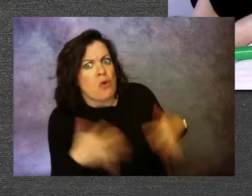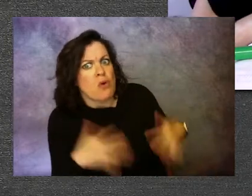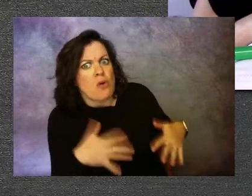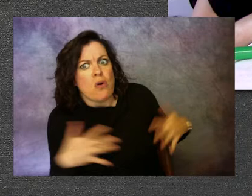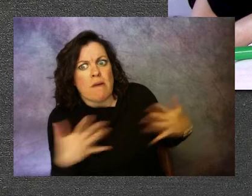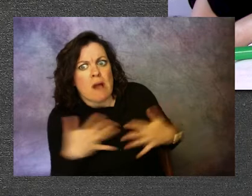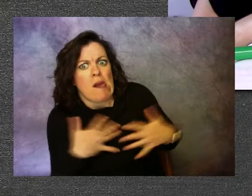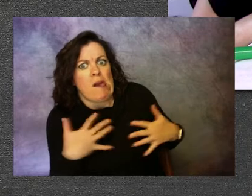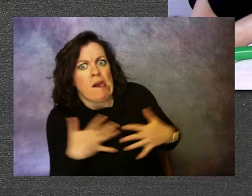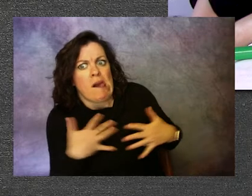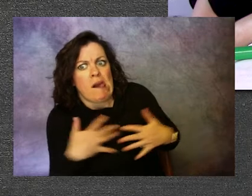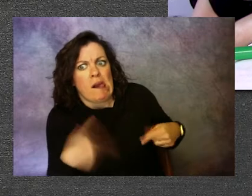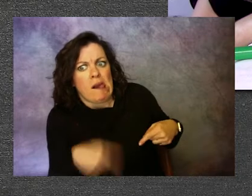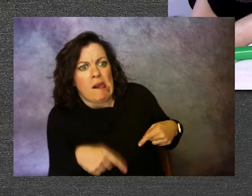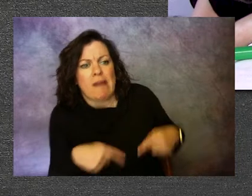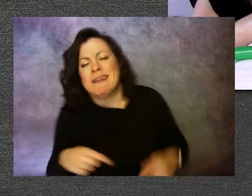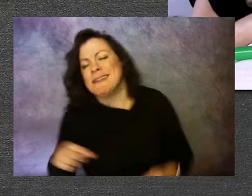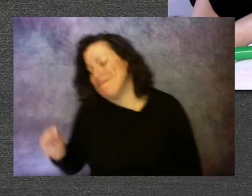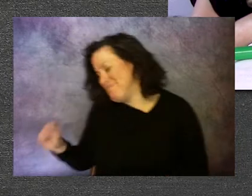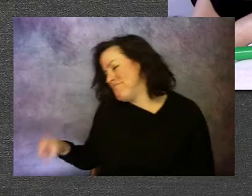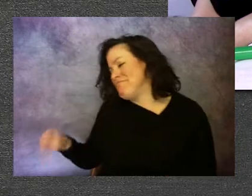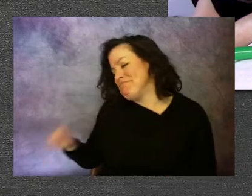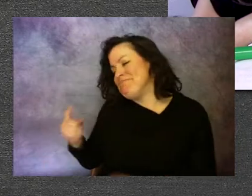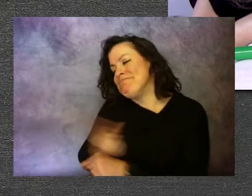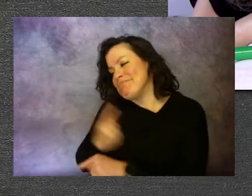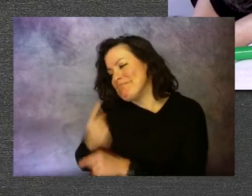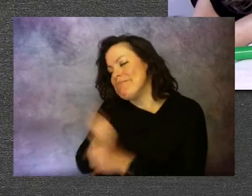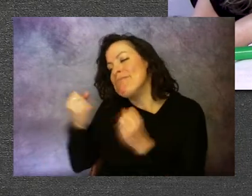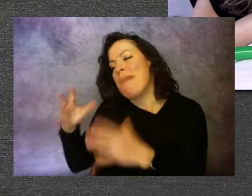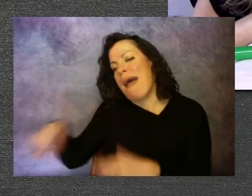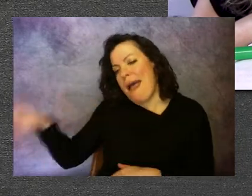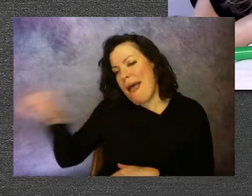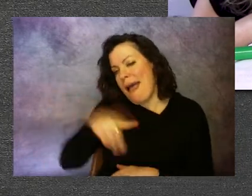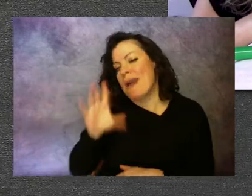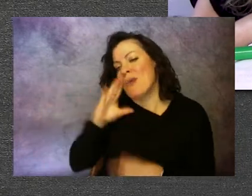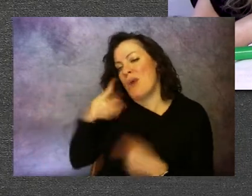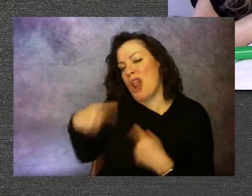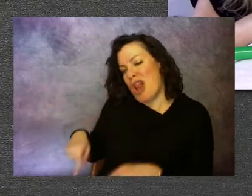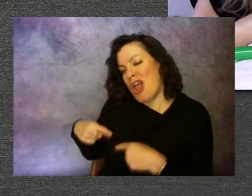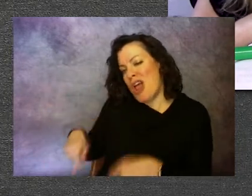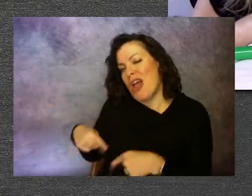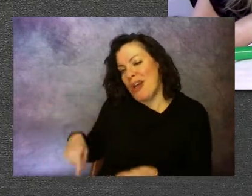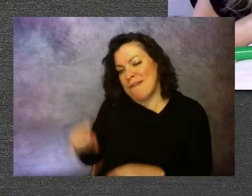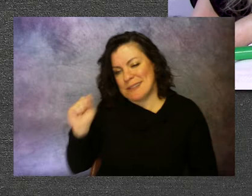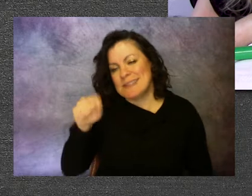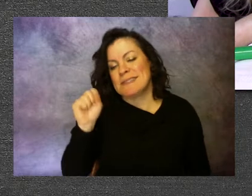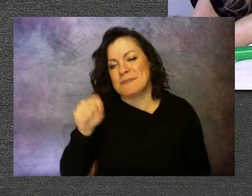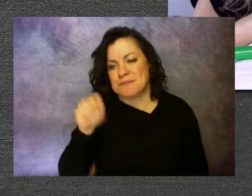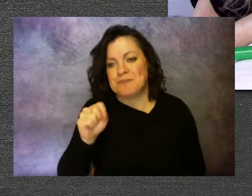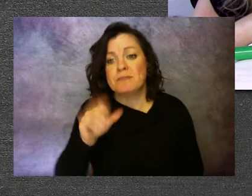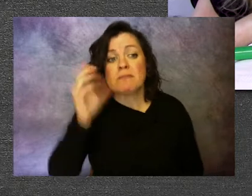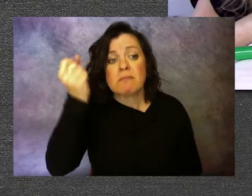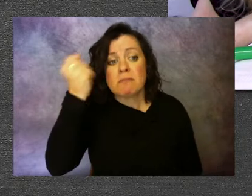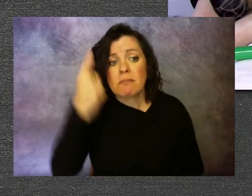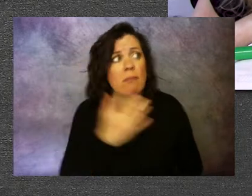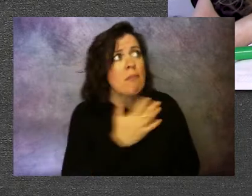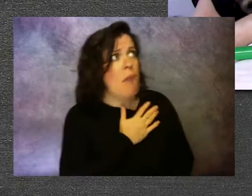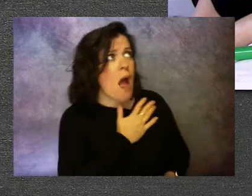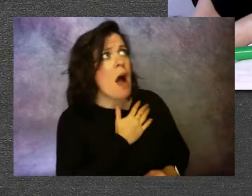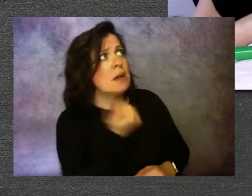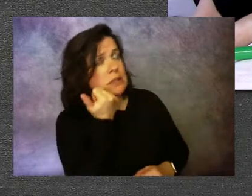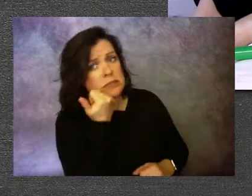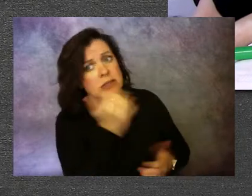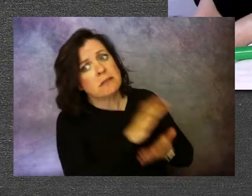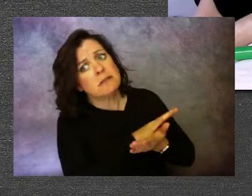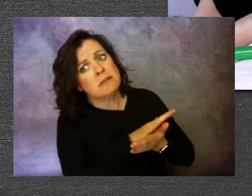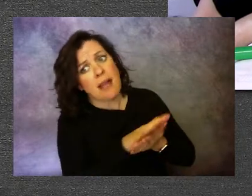nervous right before you went, weren't you? Because you hadn't been there before. Yeah, but the dentist, she was so nice.